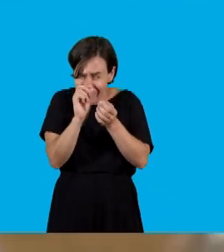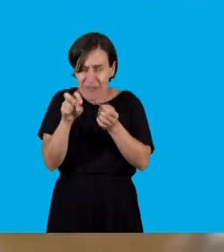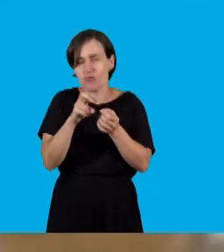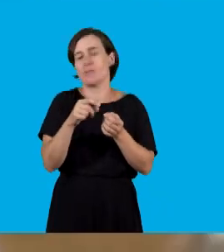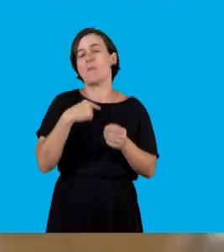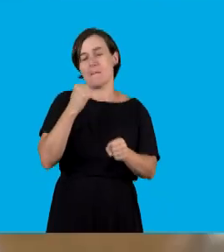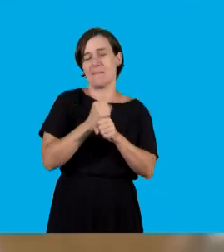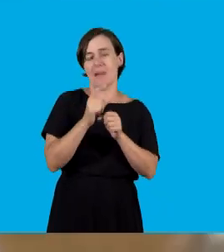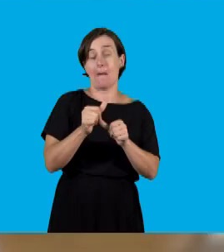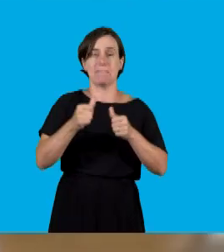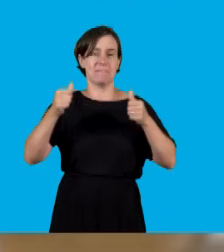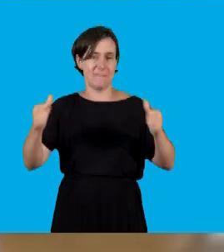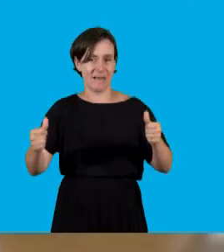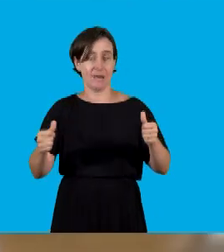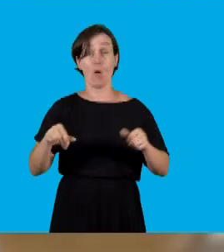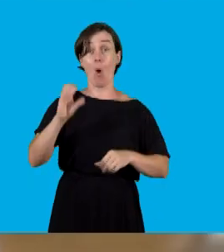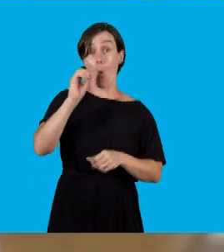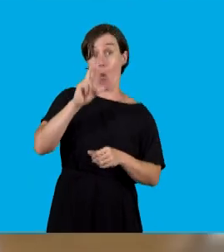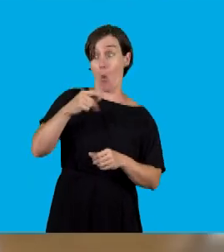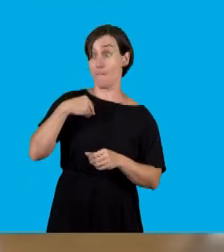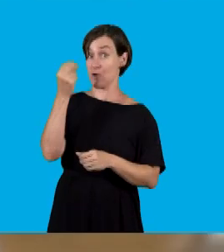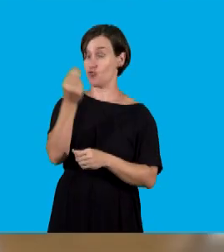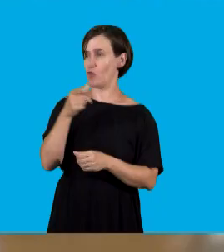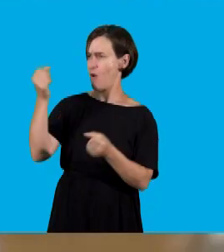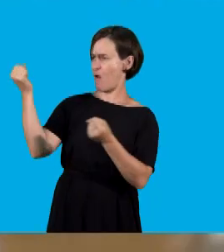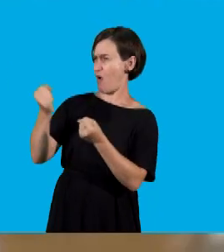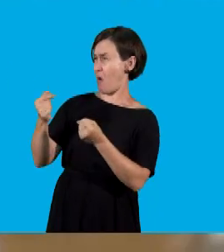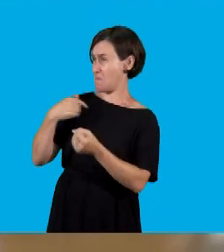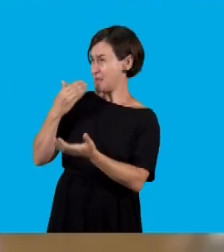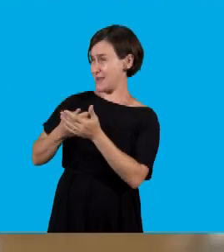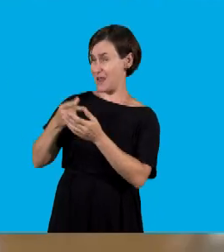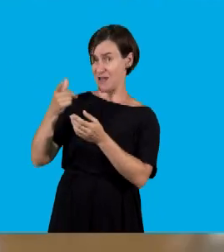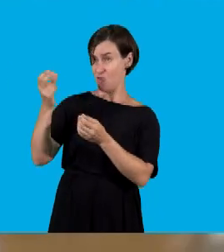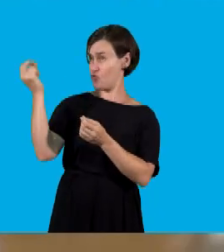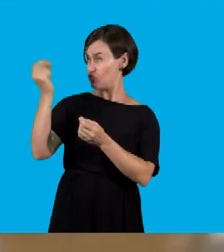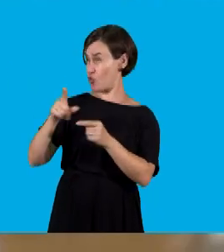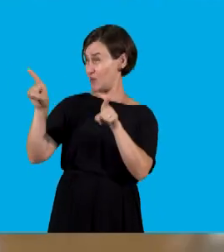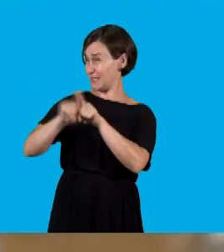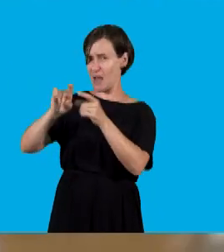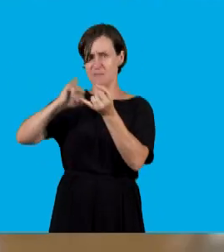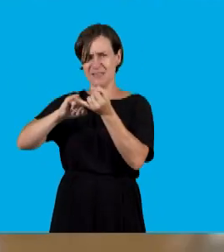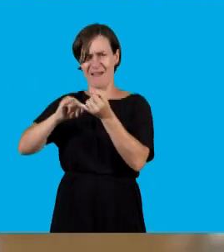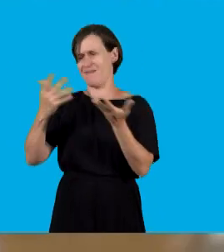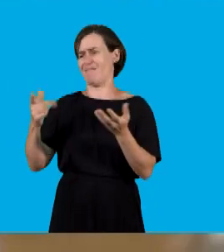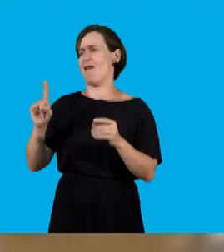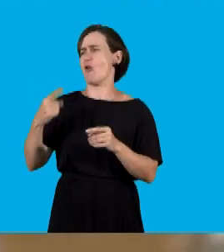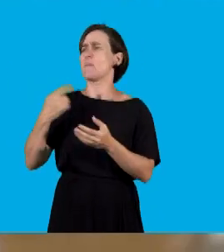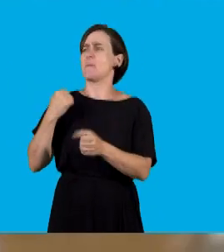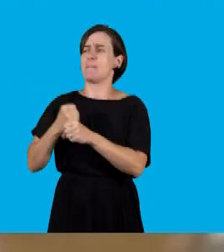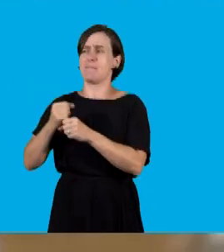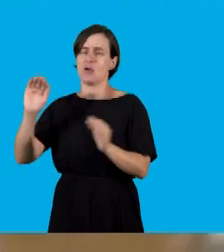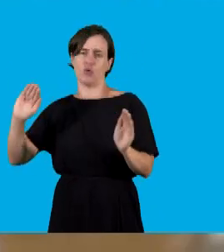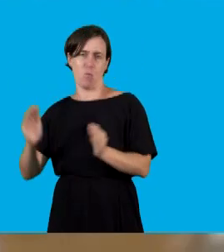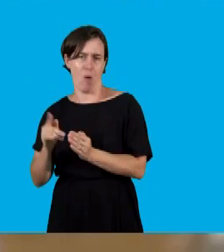its size. But when you're drawing something big like a car is very big, so you have to reduce its size so that it can fit